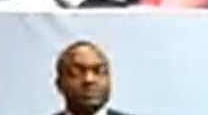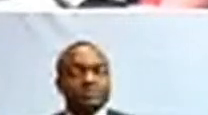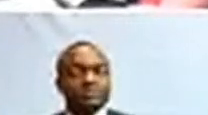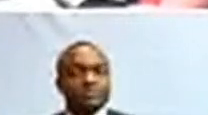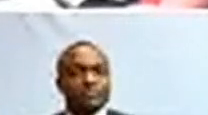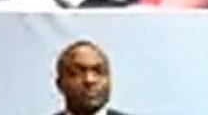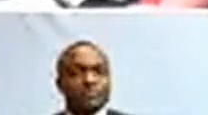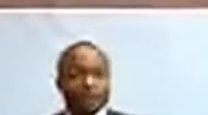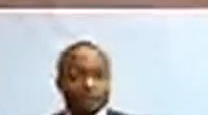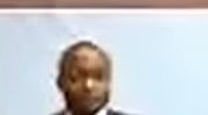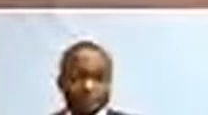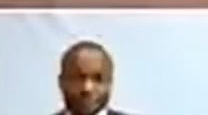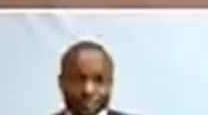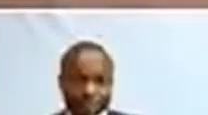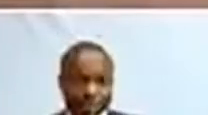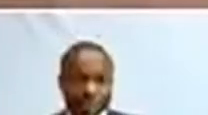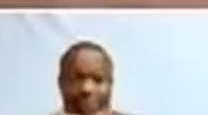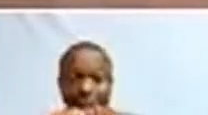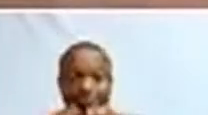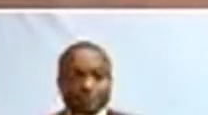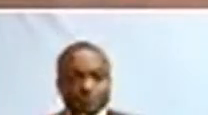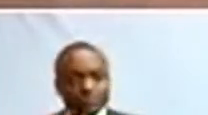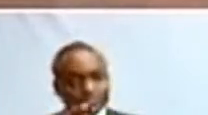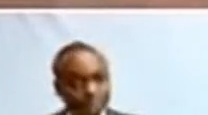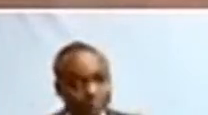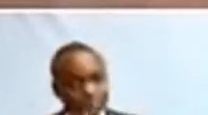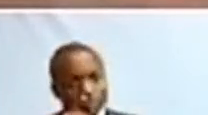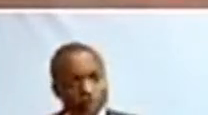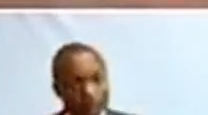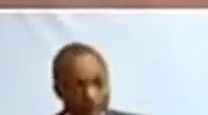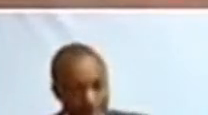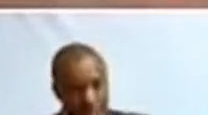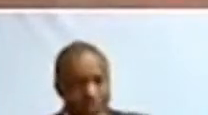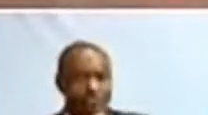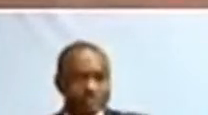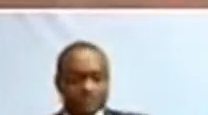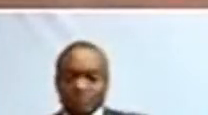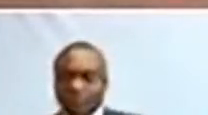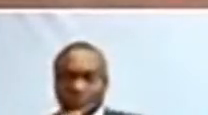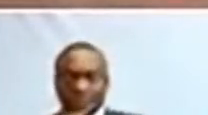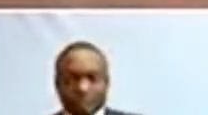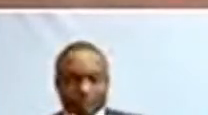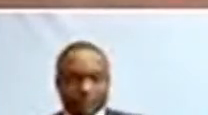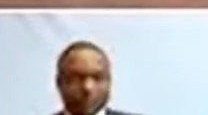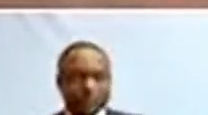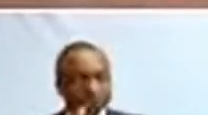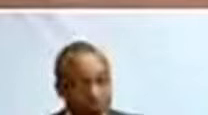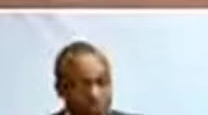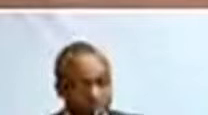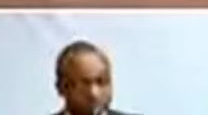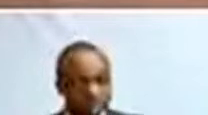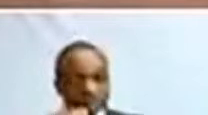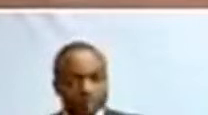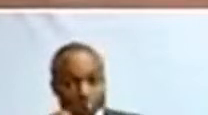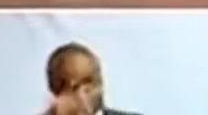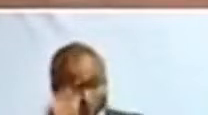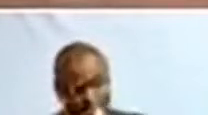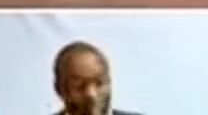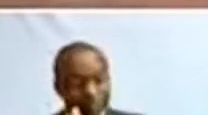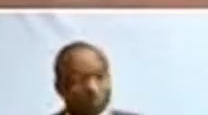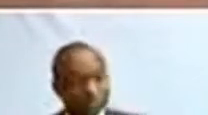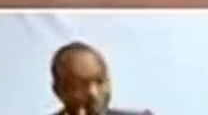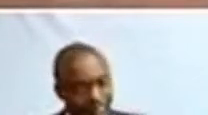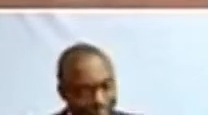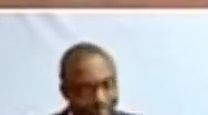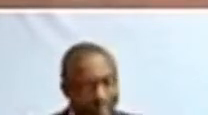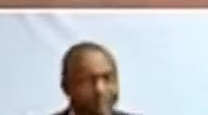No, Chair, thank you so much. I think what you have actually attached does not properly addressing the issue, because the issues, the